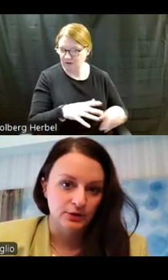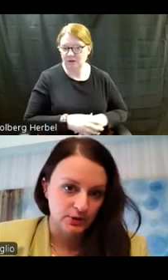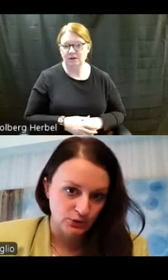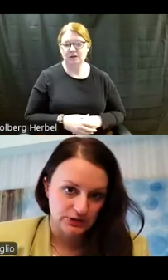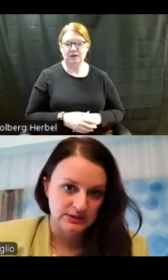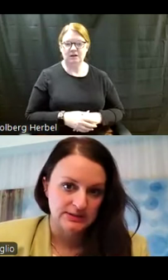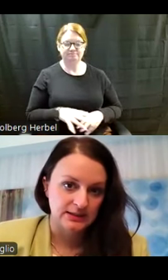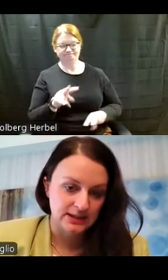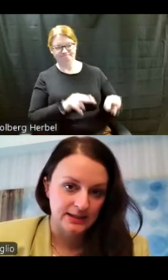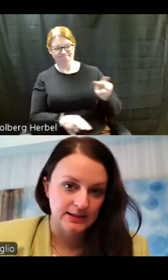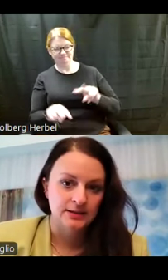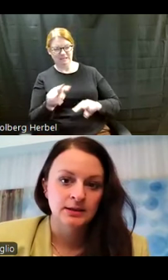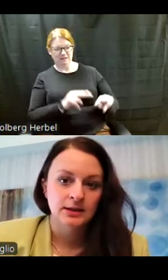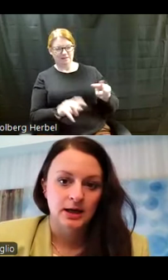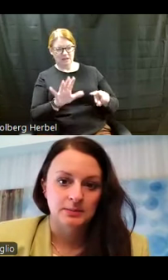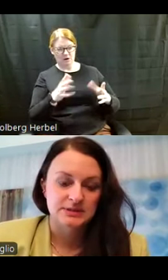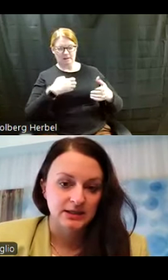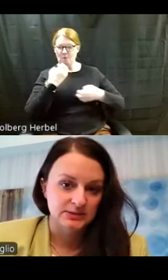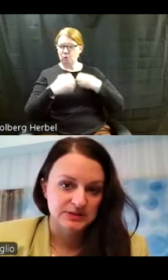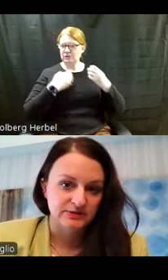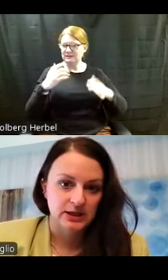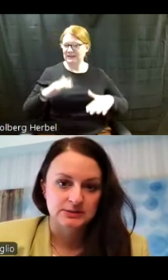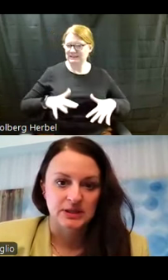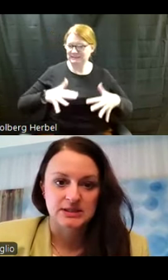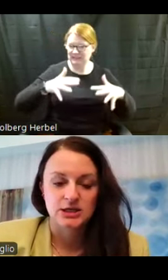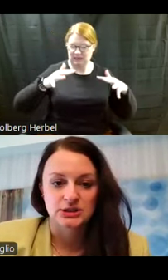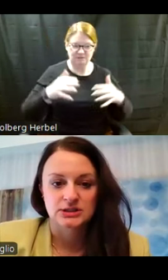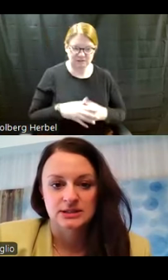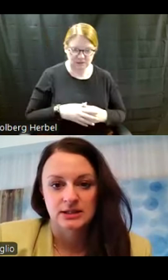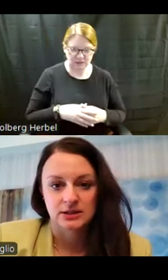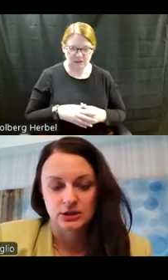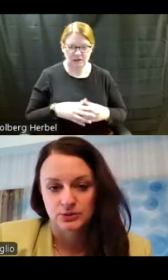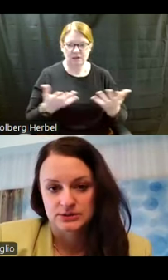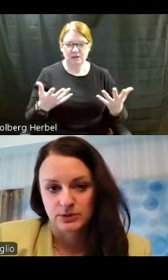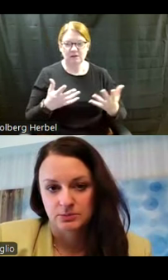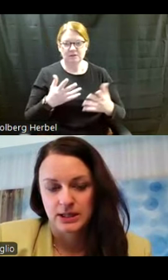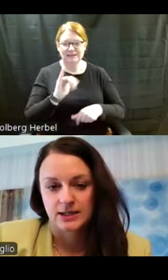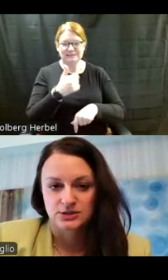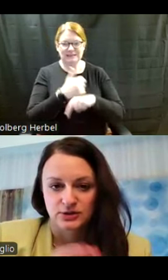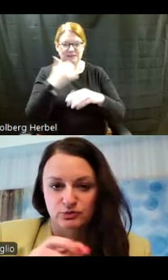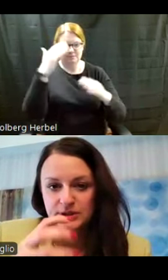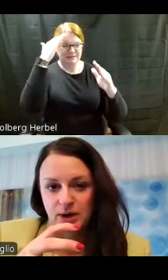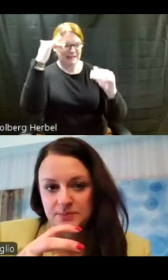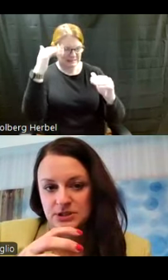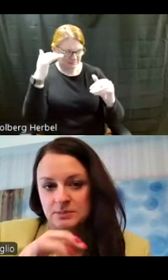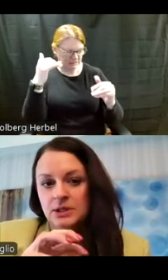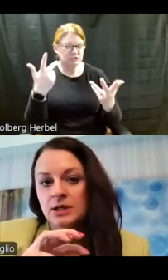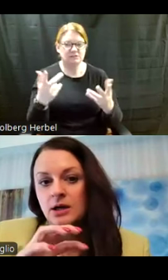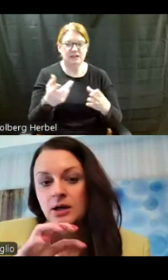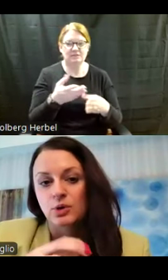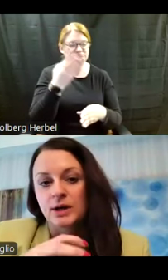evaluating their emotions, anxiety, setting specific expectations, and then closing with a plan. So they've really wrapped